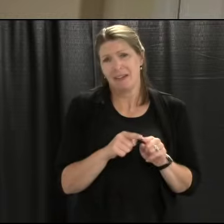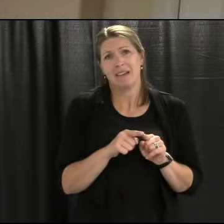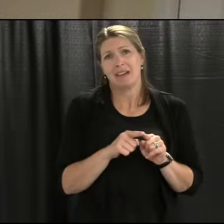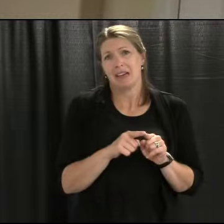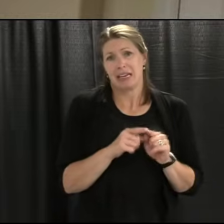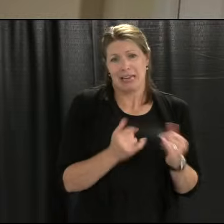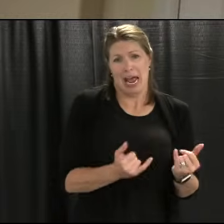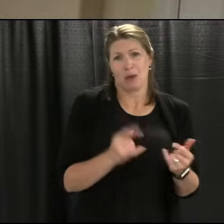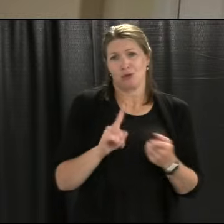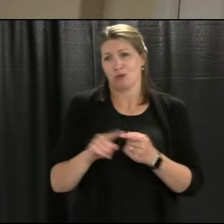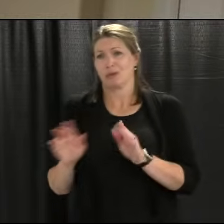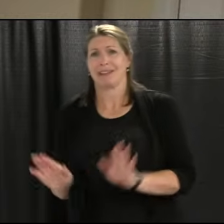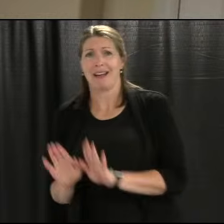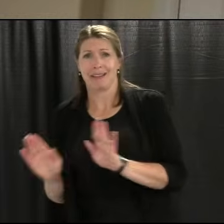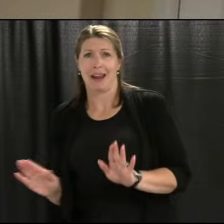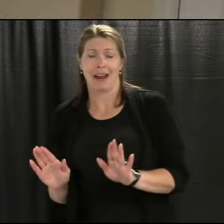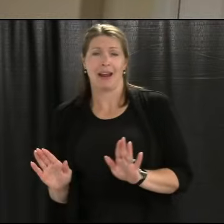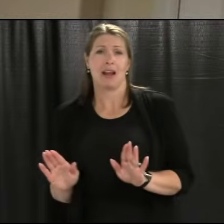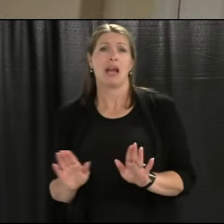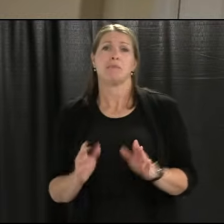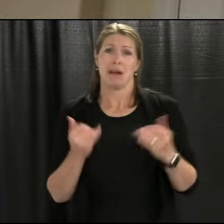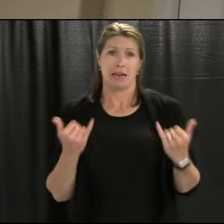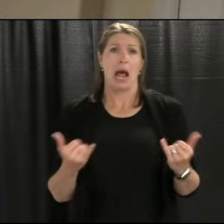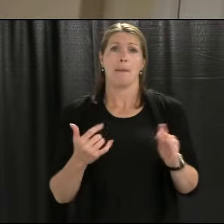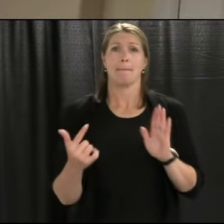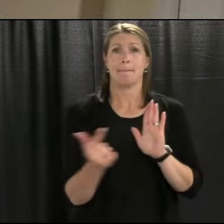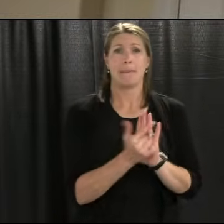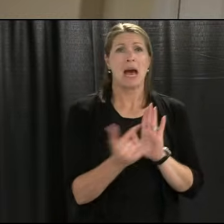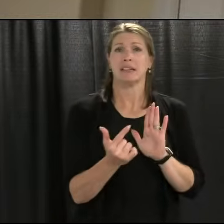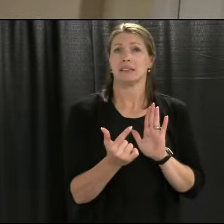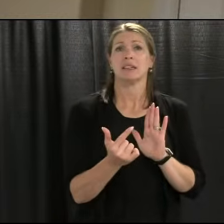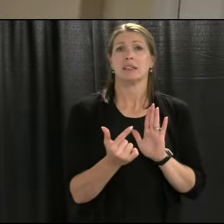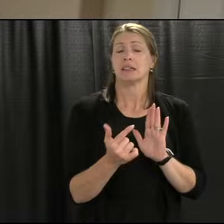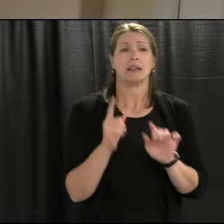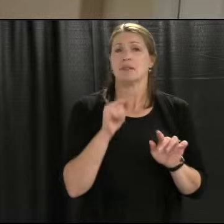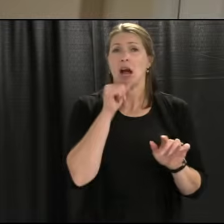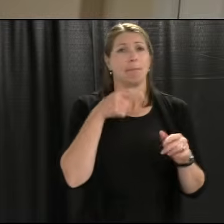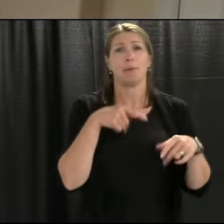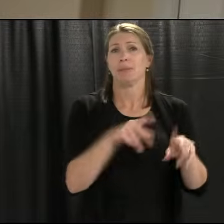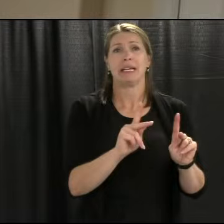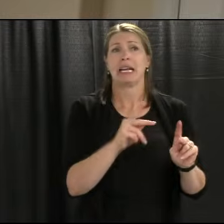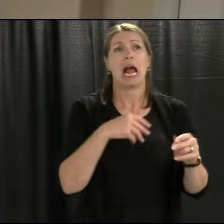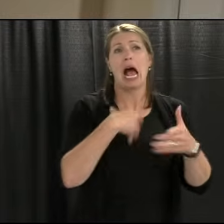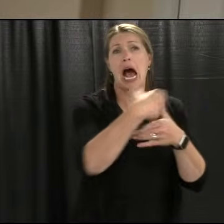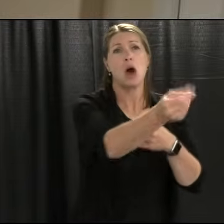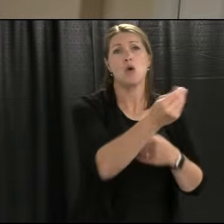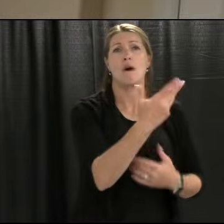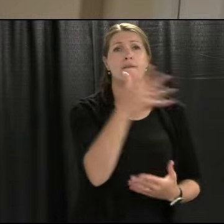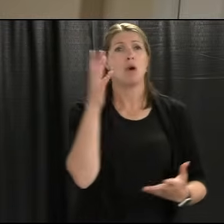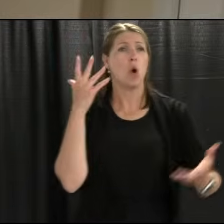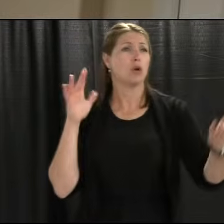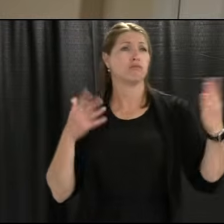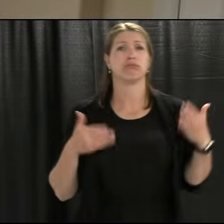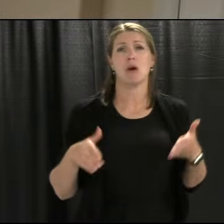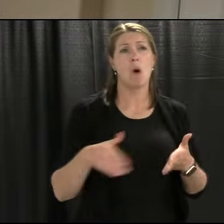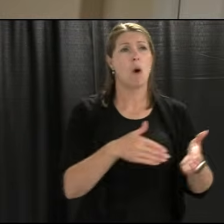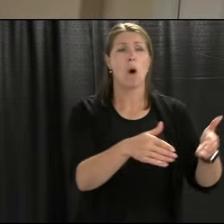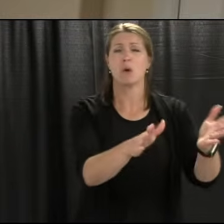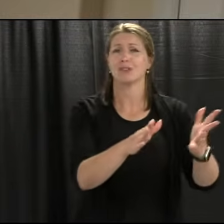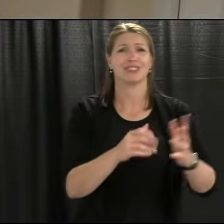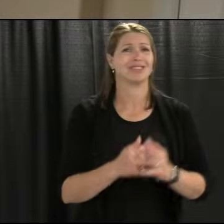we've had wonderful cooperation. But as you've seen, the fires are some days taking on a life of their own, and the Premier